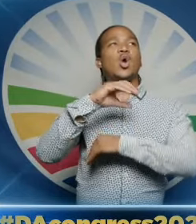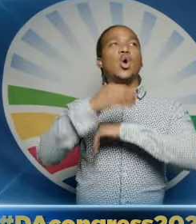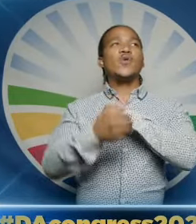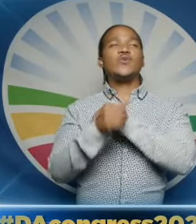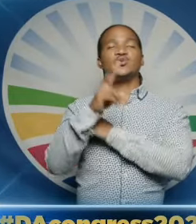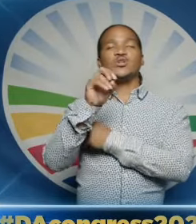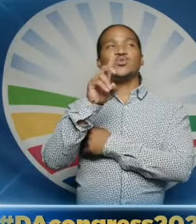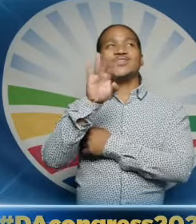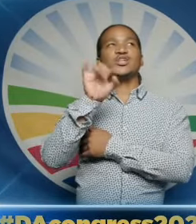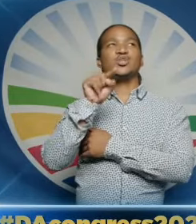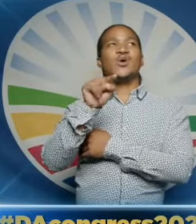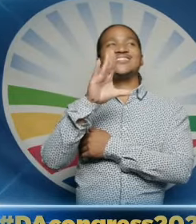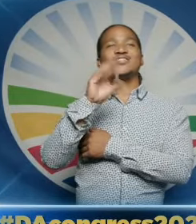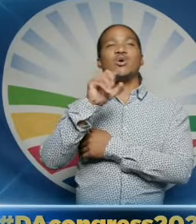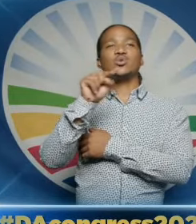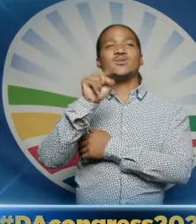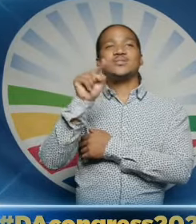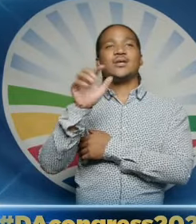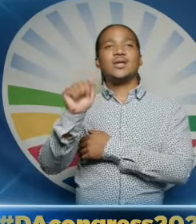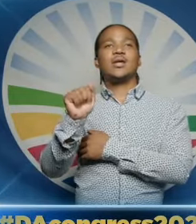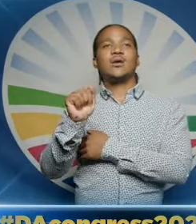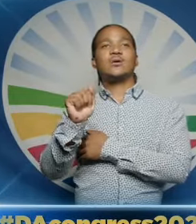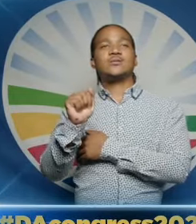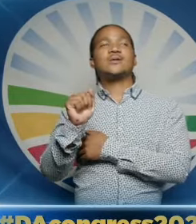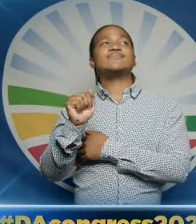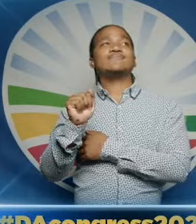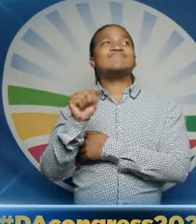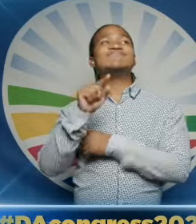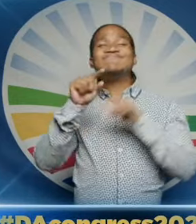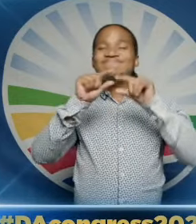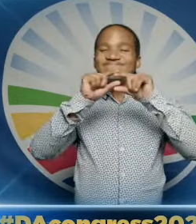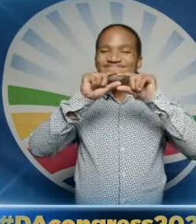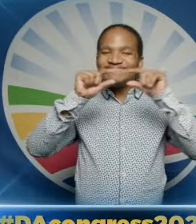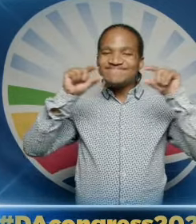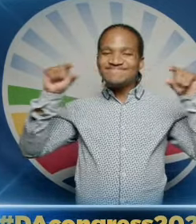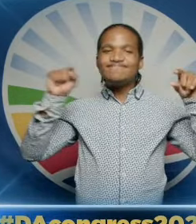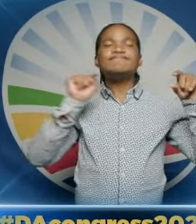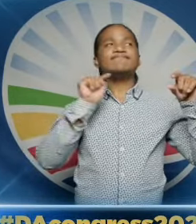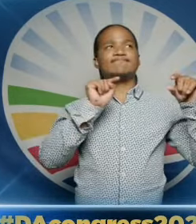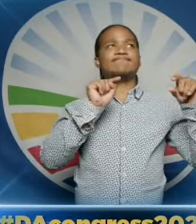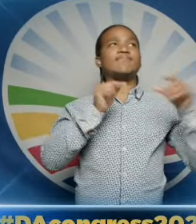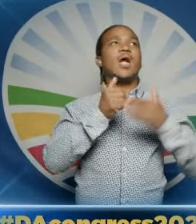vote.dacongress2023.coza. You will follow the link and enter your secret code.